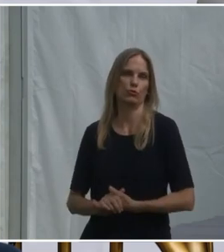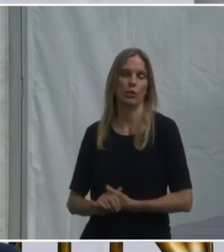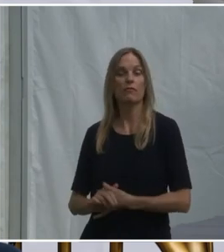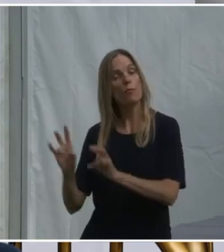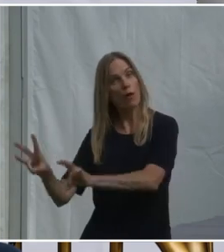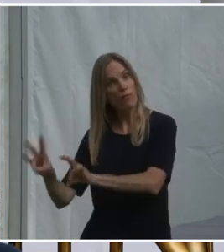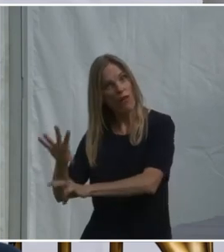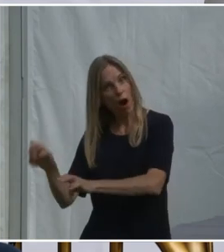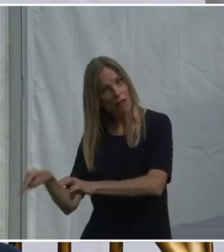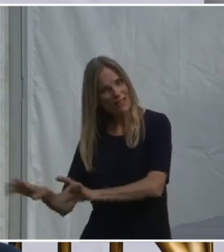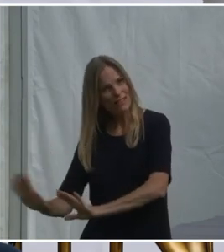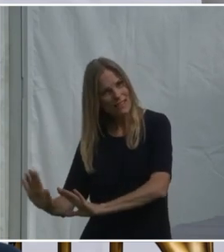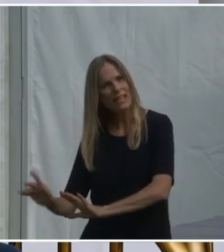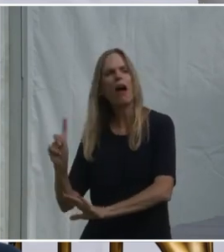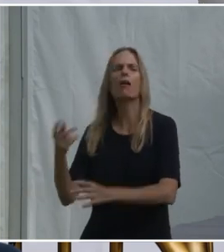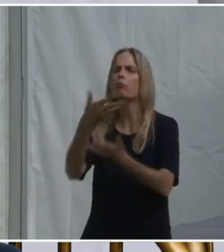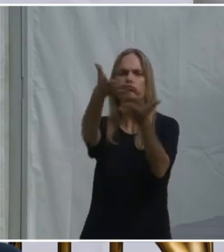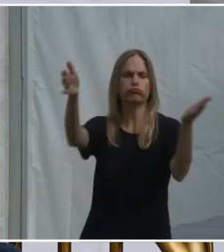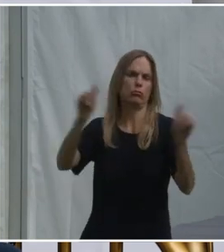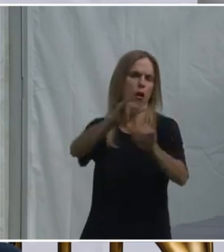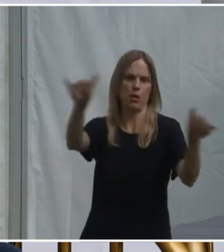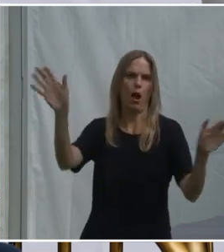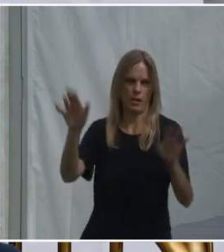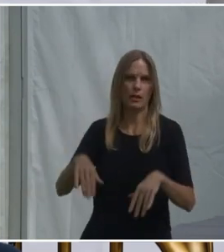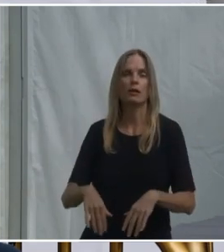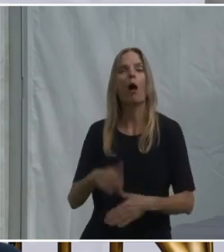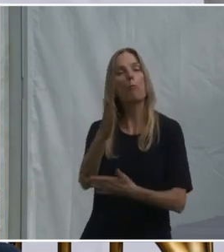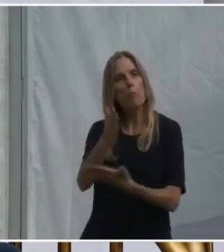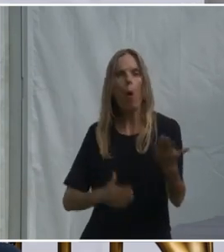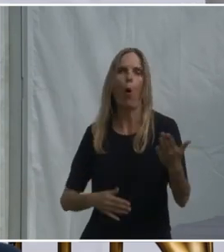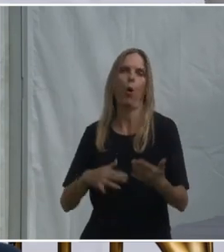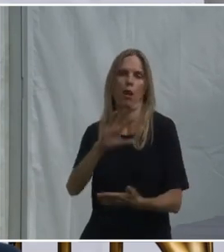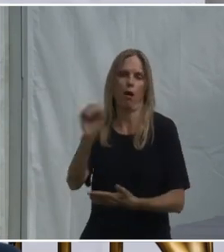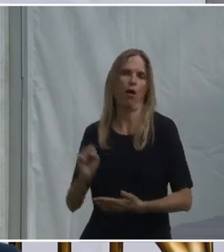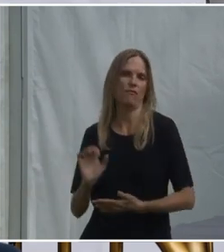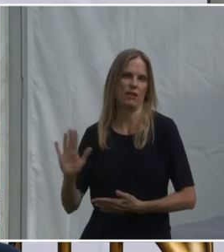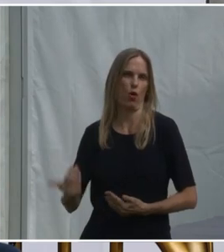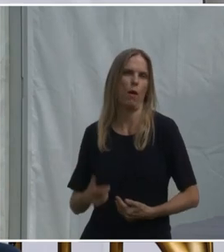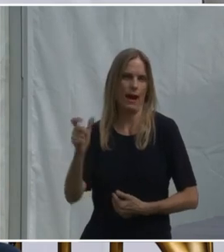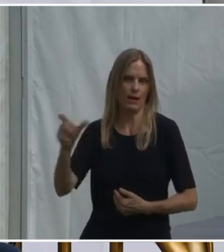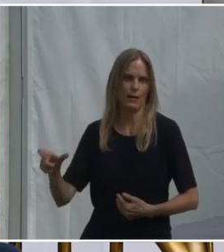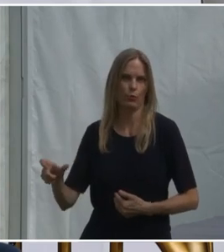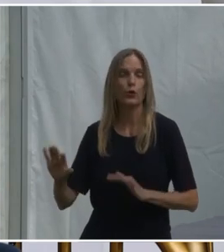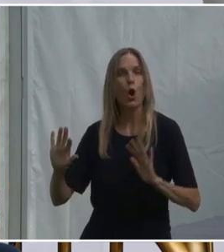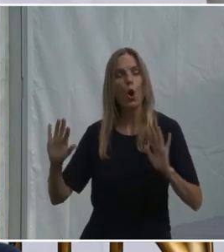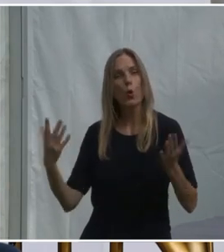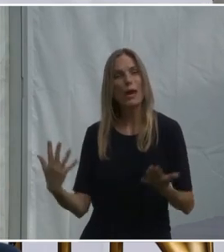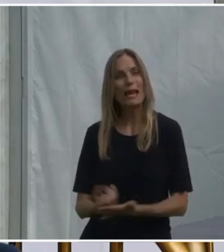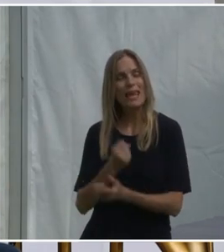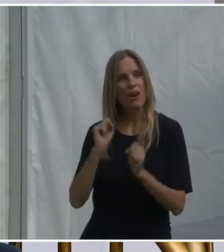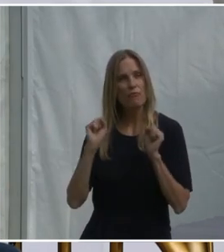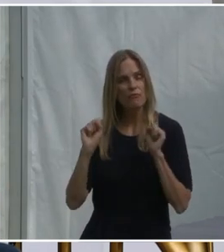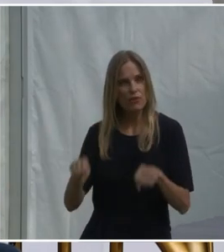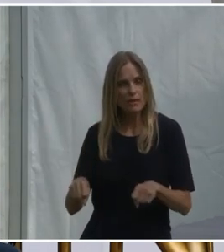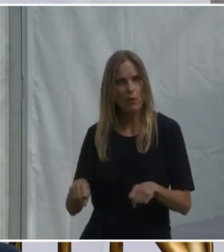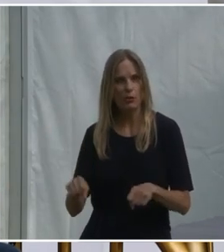but maybe somewhere else. So if we do not, you know, if we don't find ways